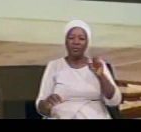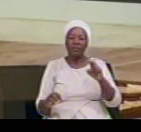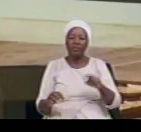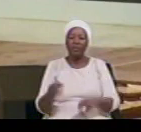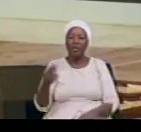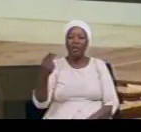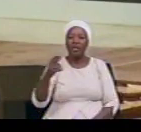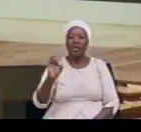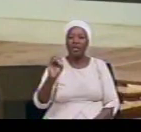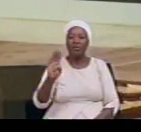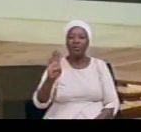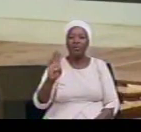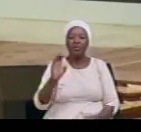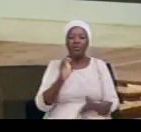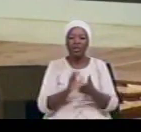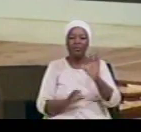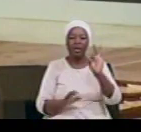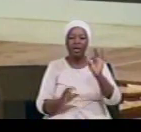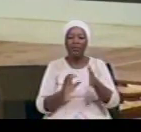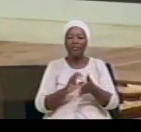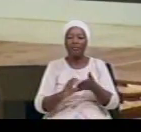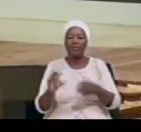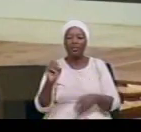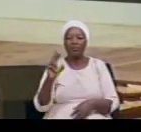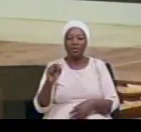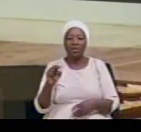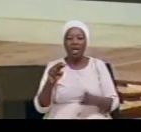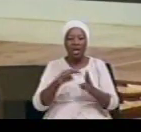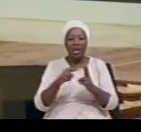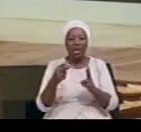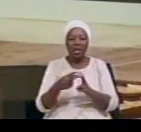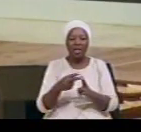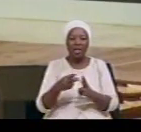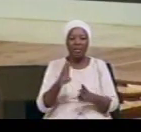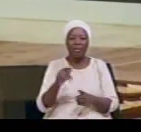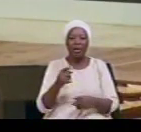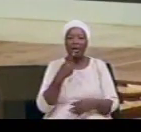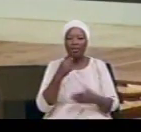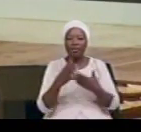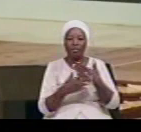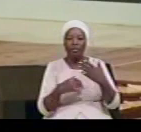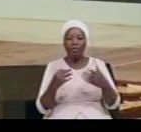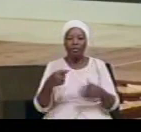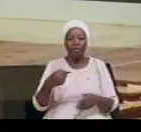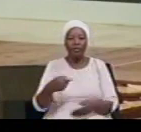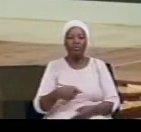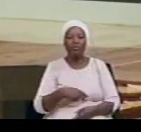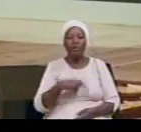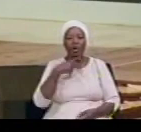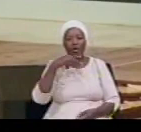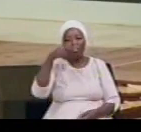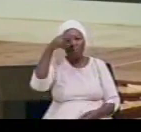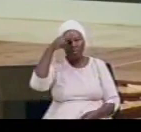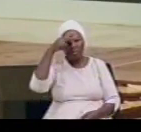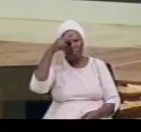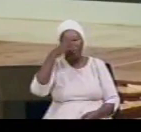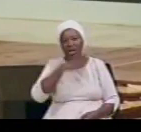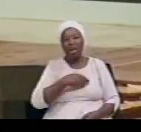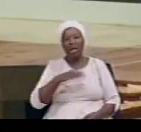12. Neither by the blood of goats and calves, but